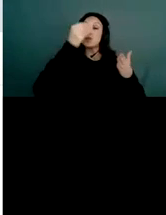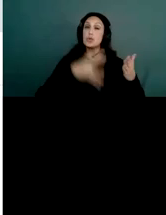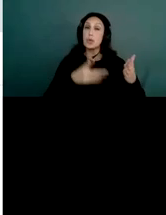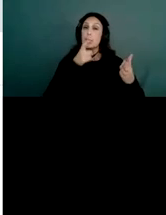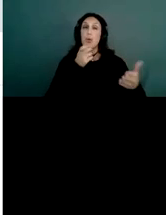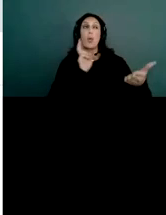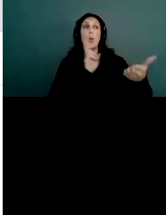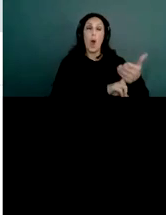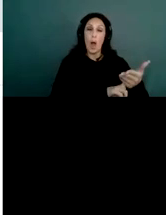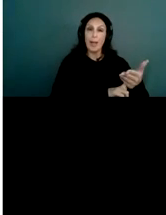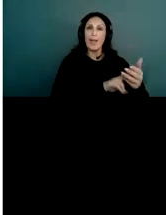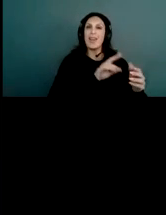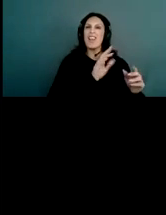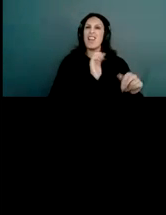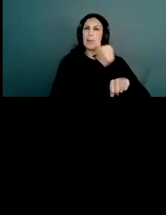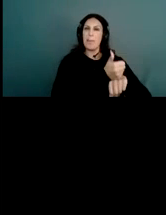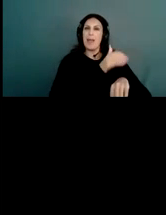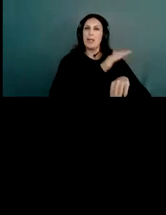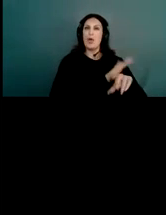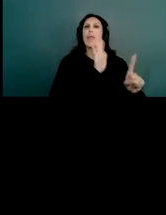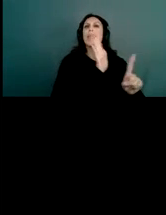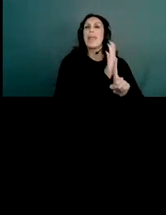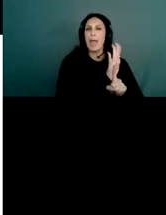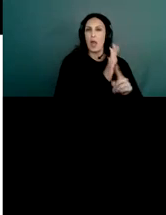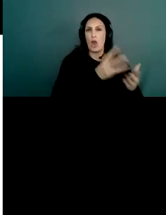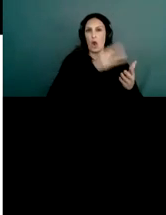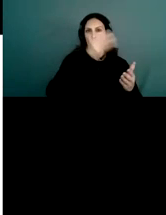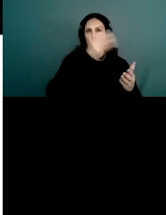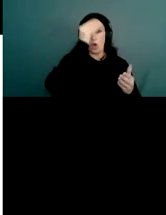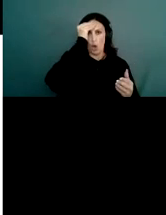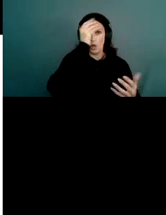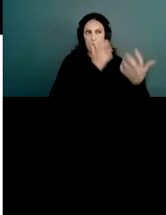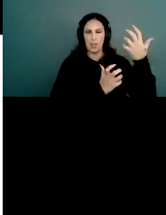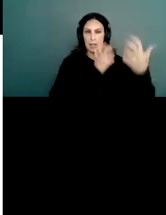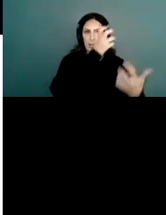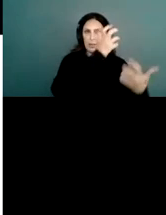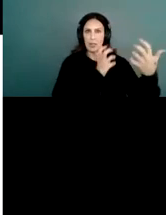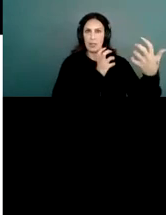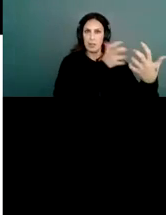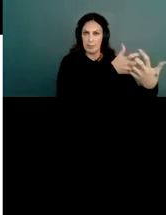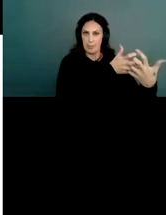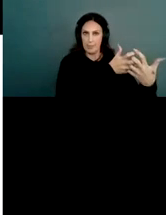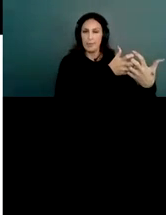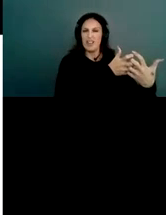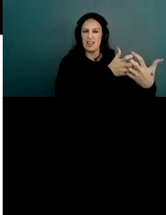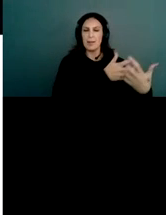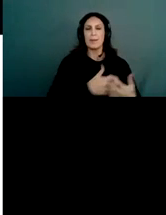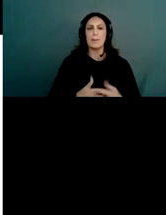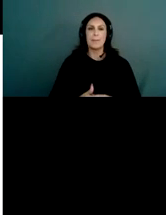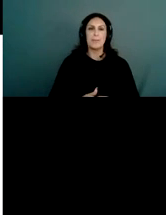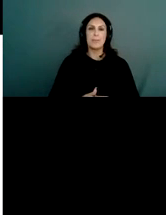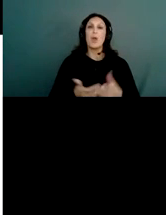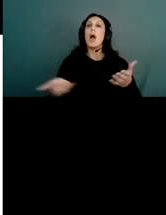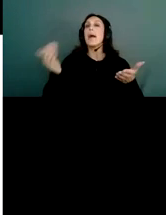the previous week. So now we're going to look at a couple of those features that were shown in the video just to reiterate